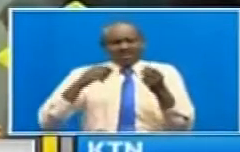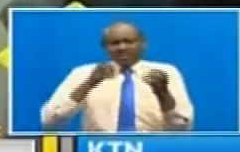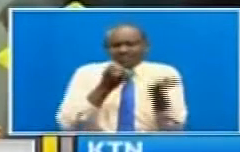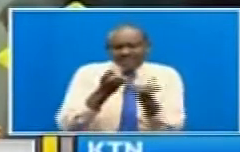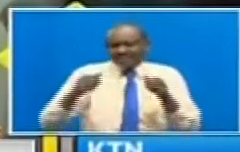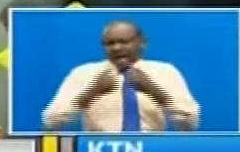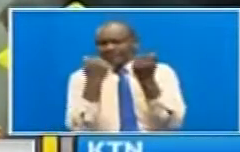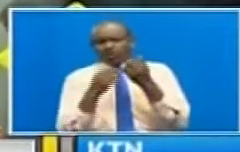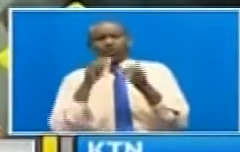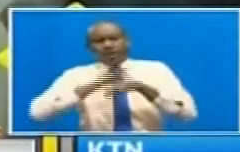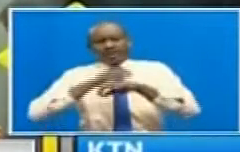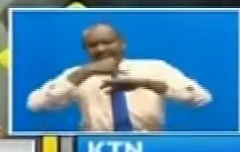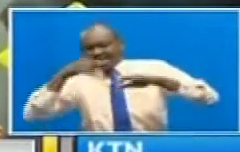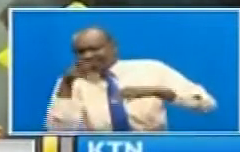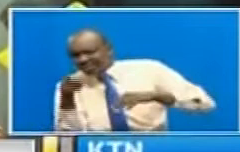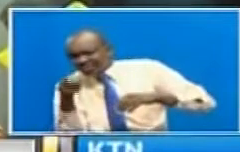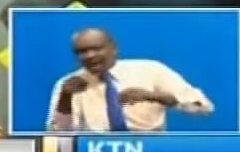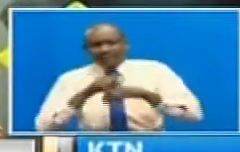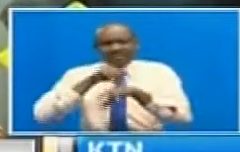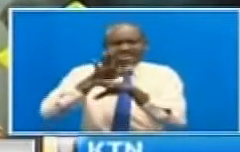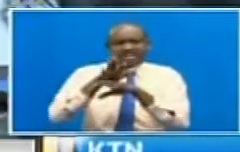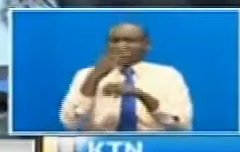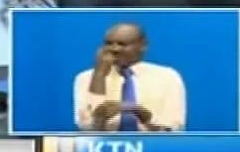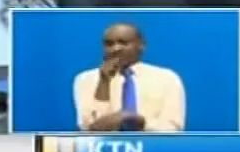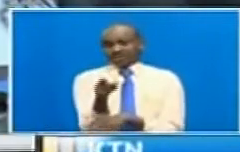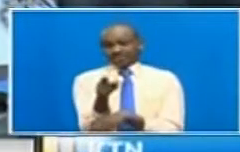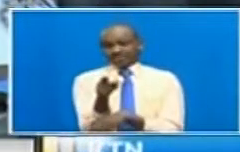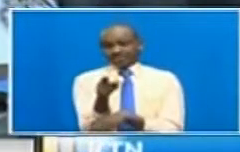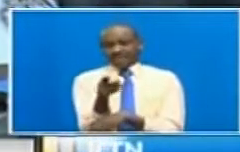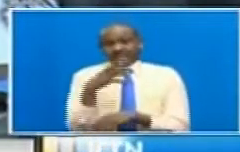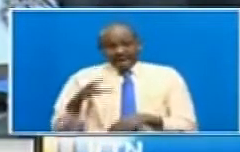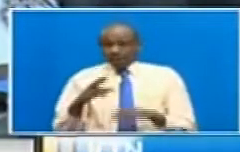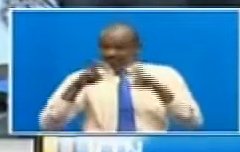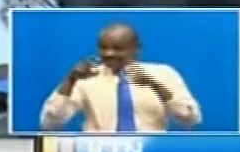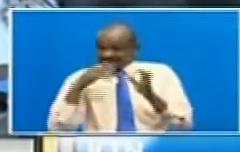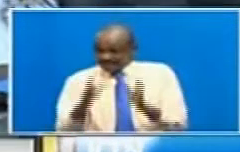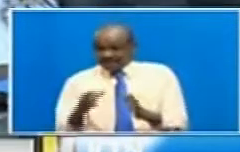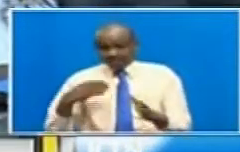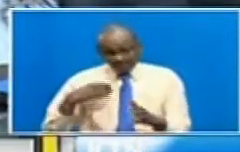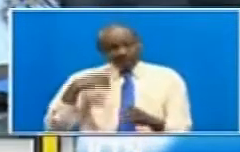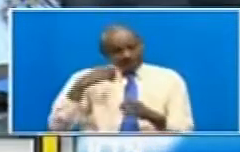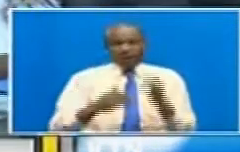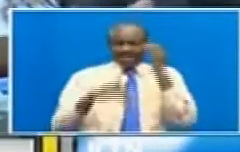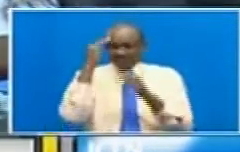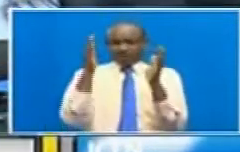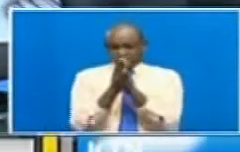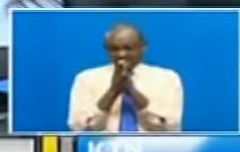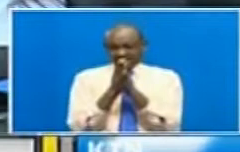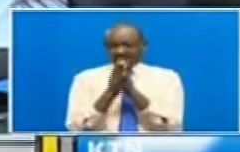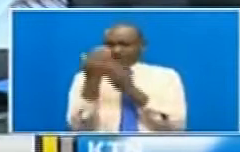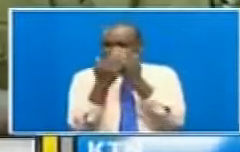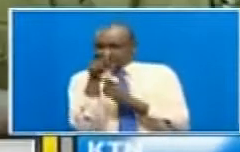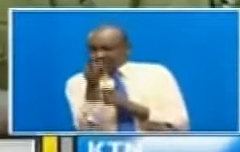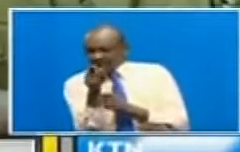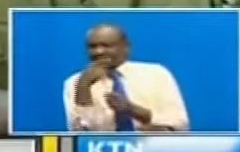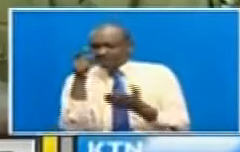transactions that had been reported in the IFMIS as being suspect. Investigators, including cybercrime experts, are trying to establish, among